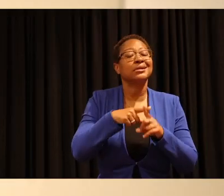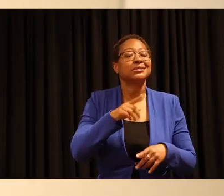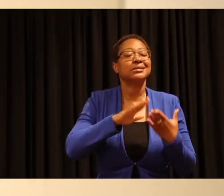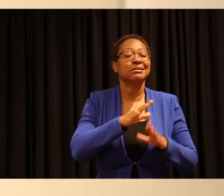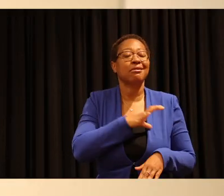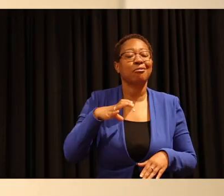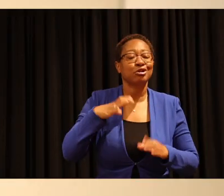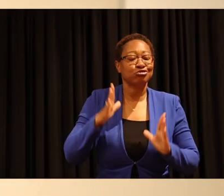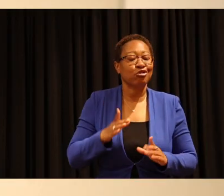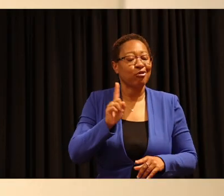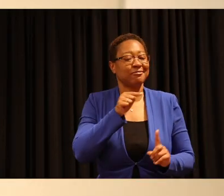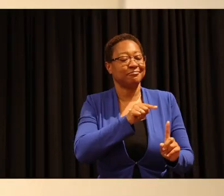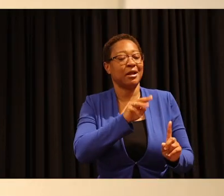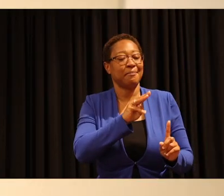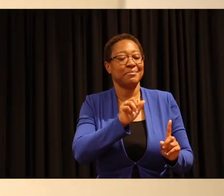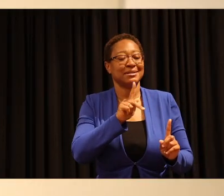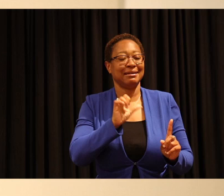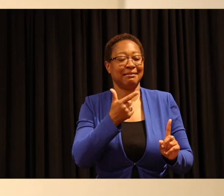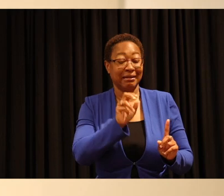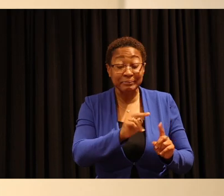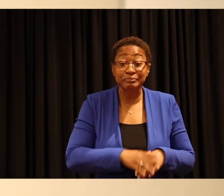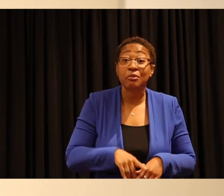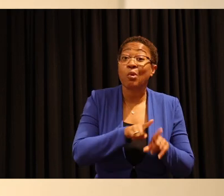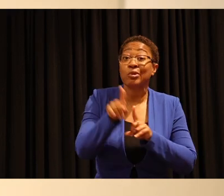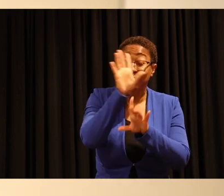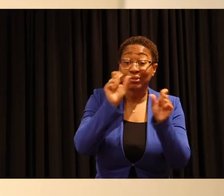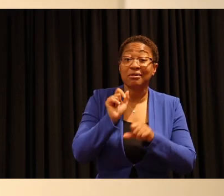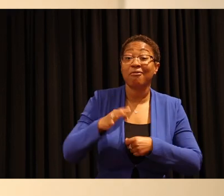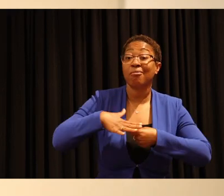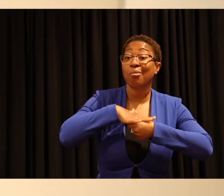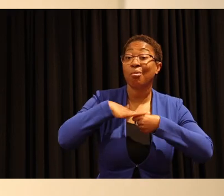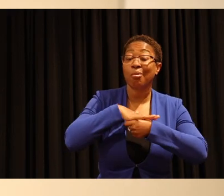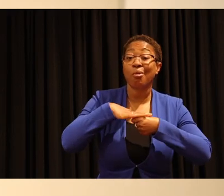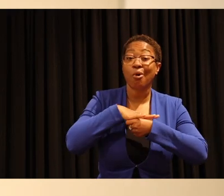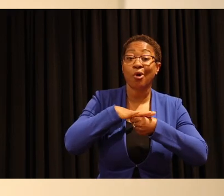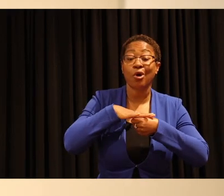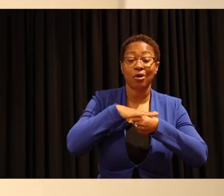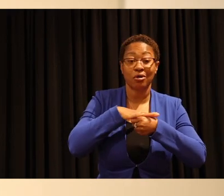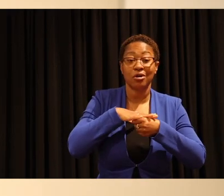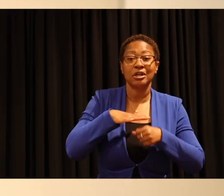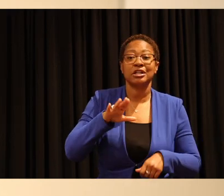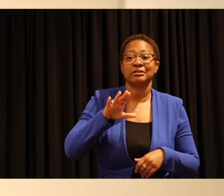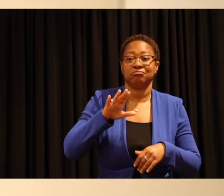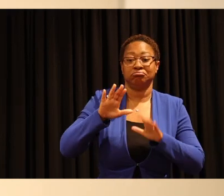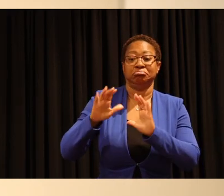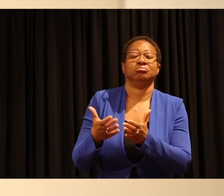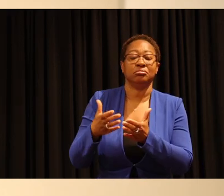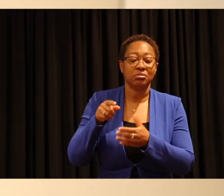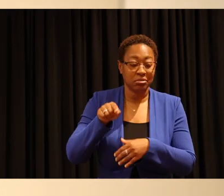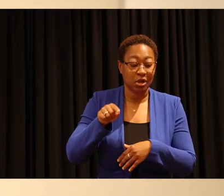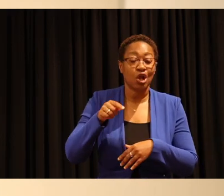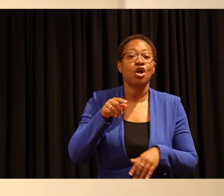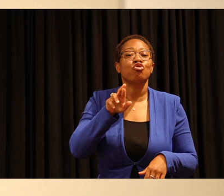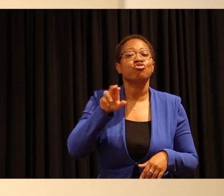in the city of Muskegon. I'm also the president of our local NARAB chapter for West Michigan, the Realtors of West